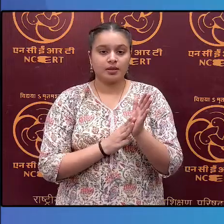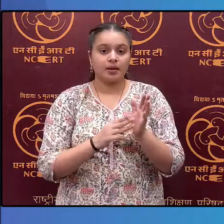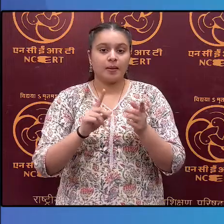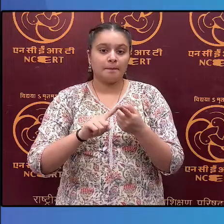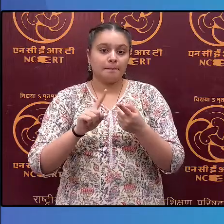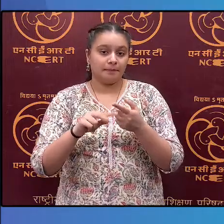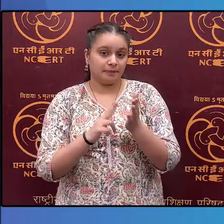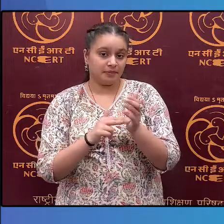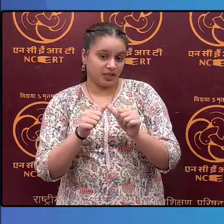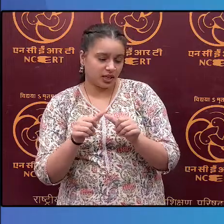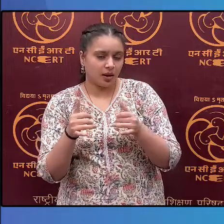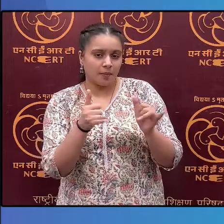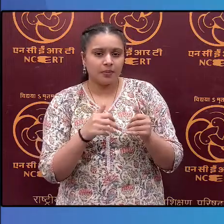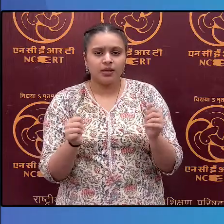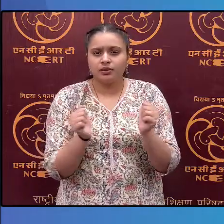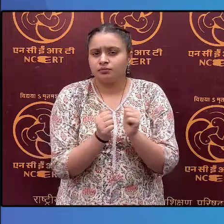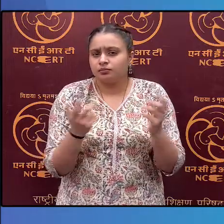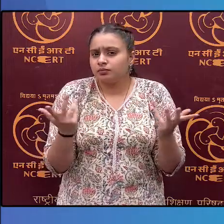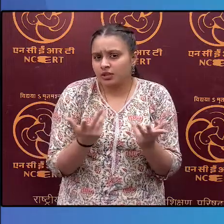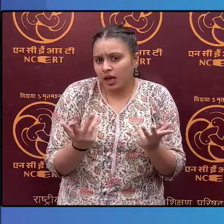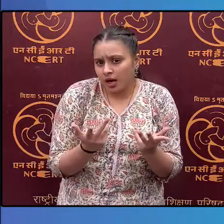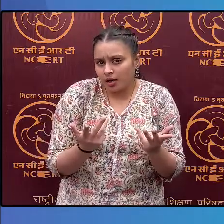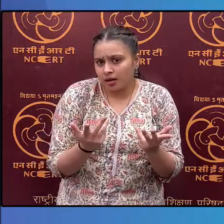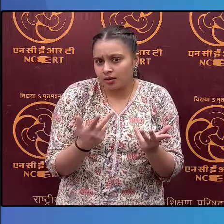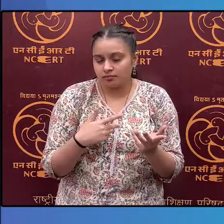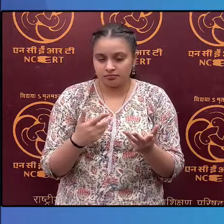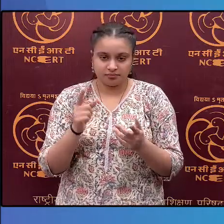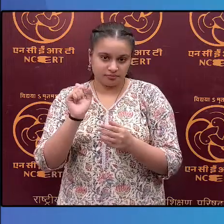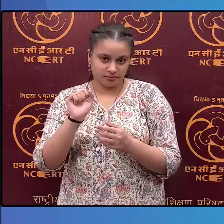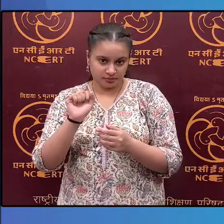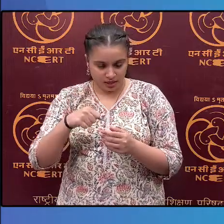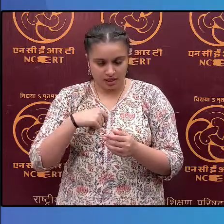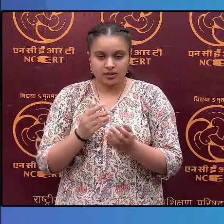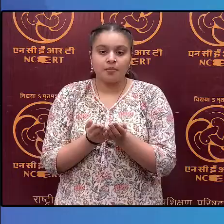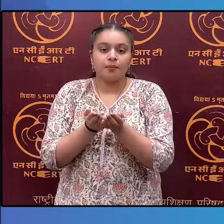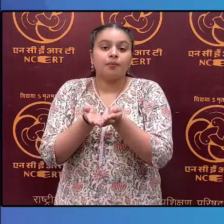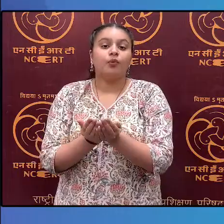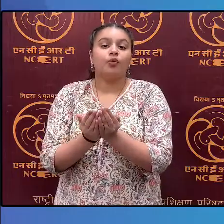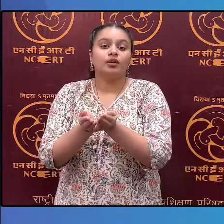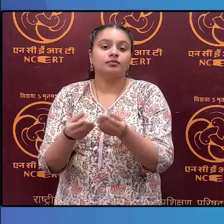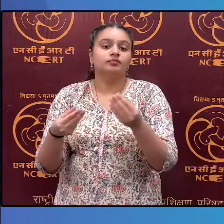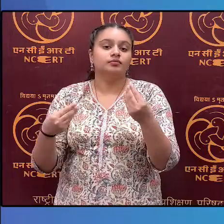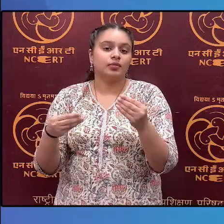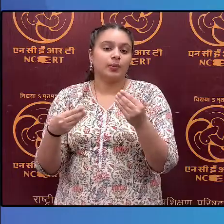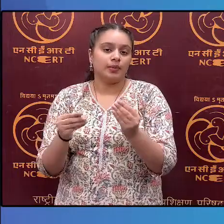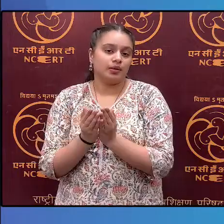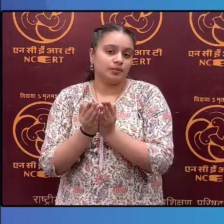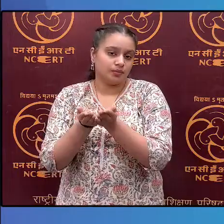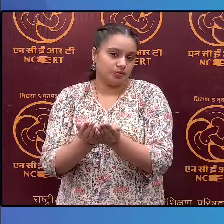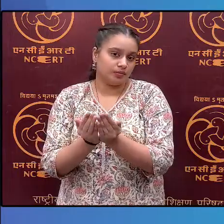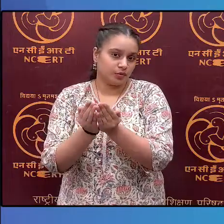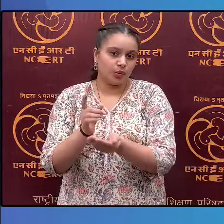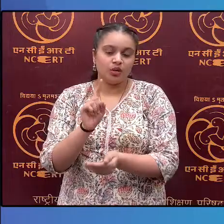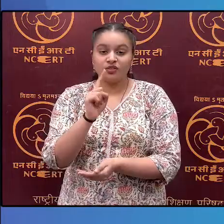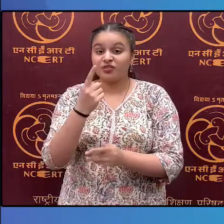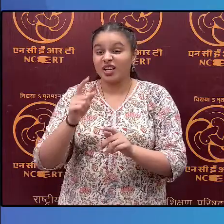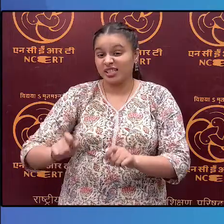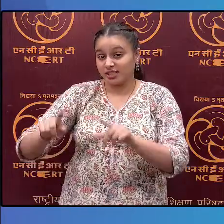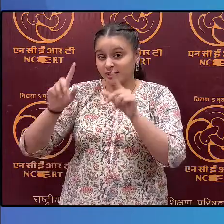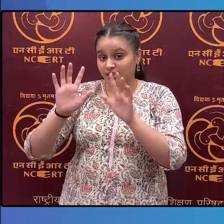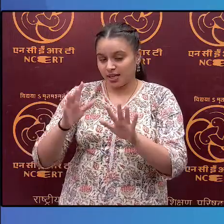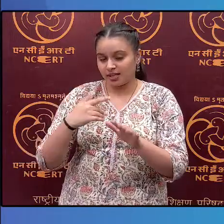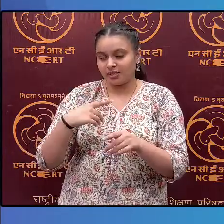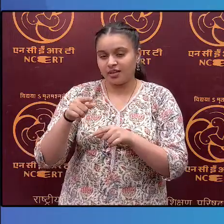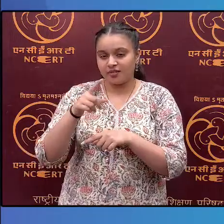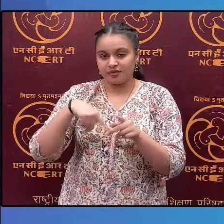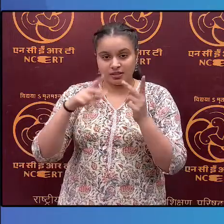with? Oh, she was playing with paper boats? Yes, absolutely. As we have seen in the first slide also, that Meena was playing with paper